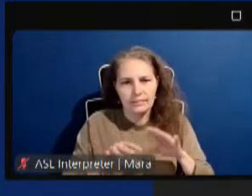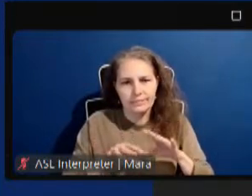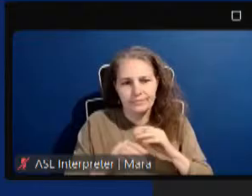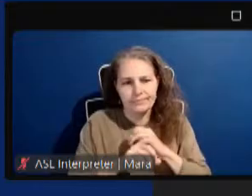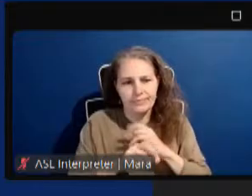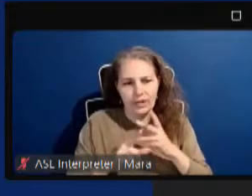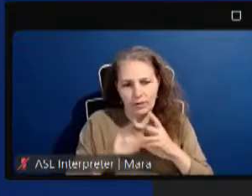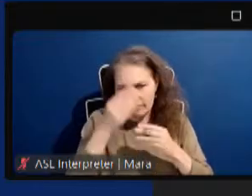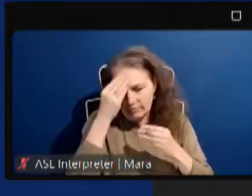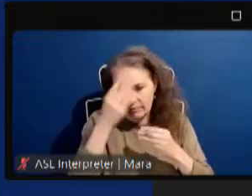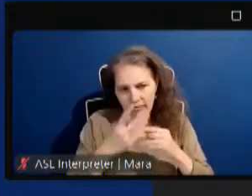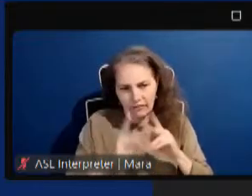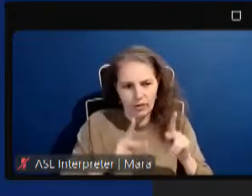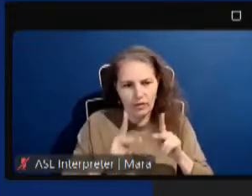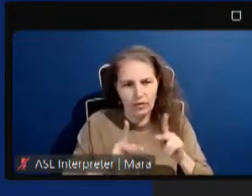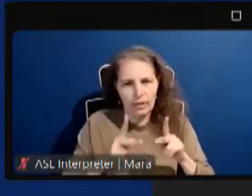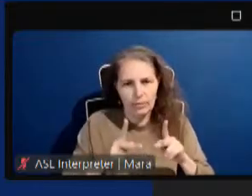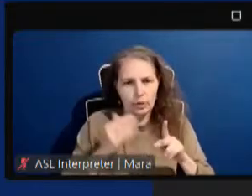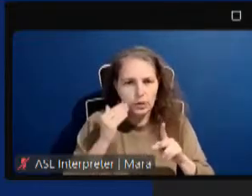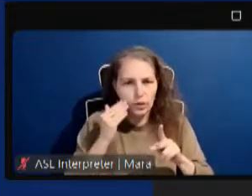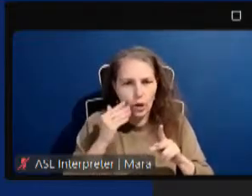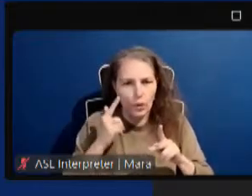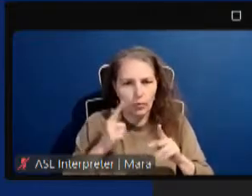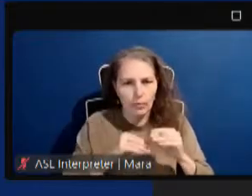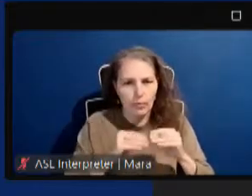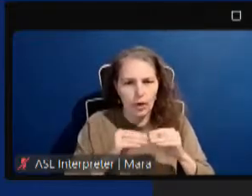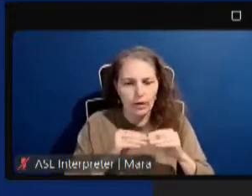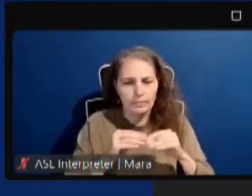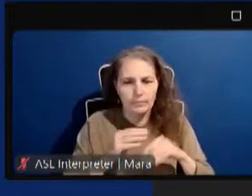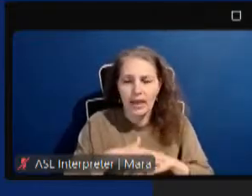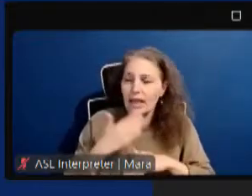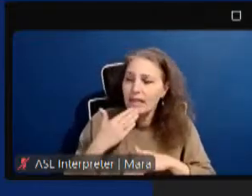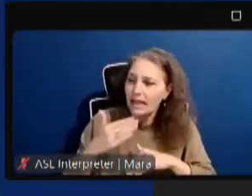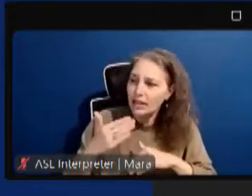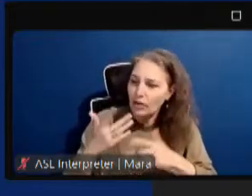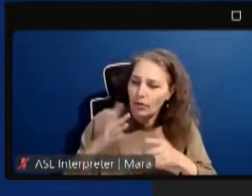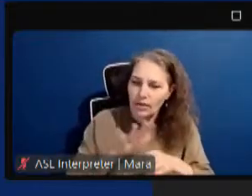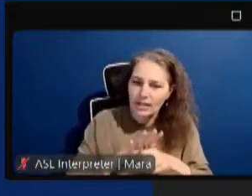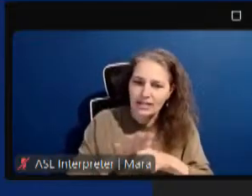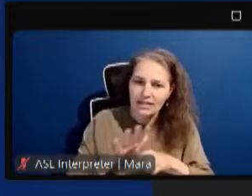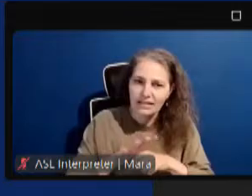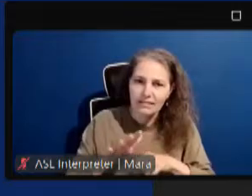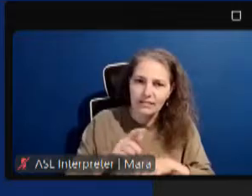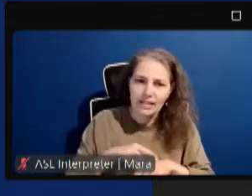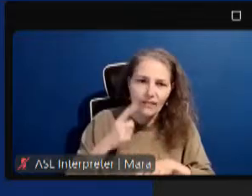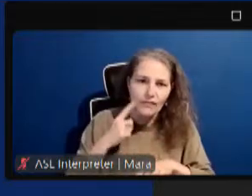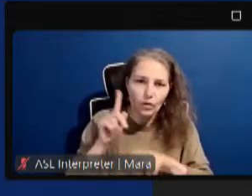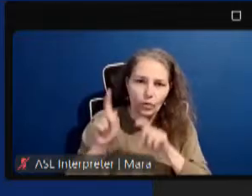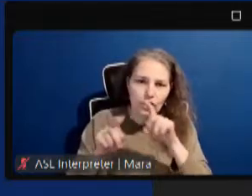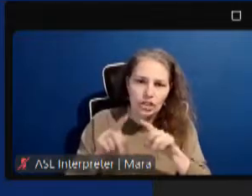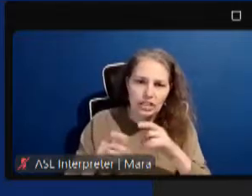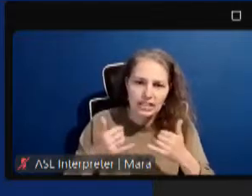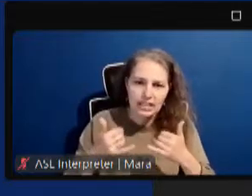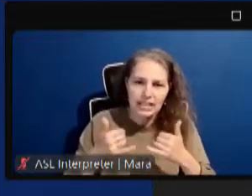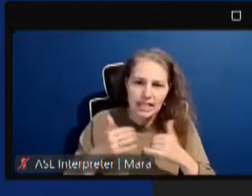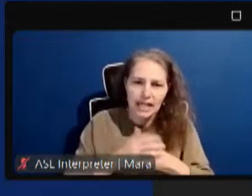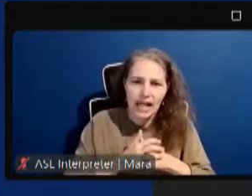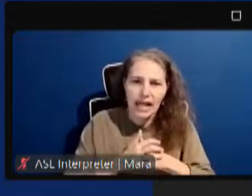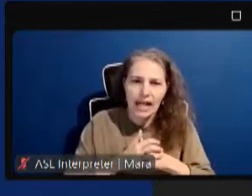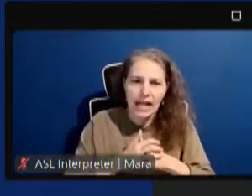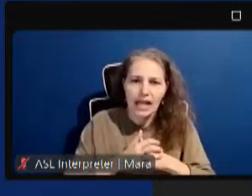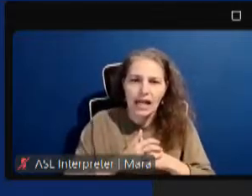Thank you very much. And that's all the time we have for questions today. For more information, you can visit your local disaster